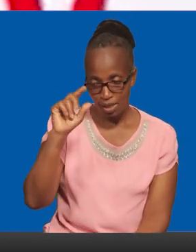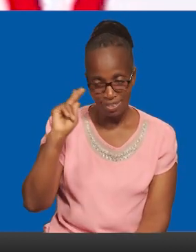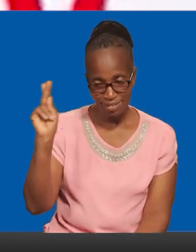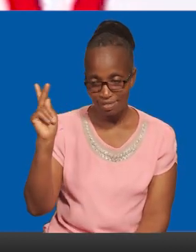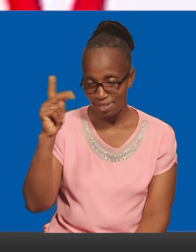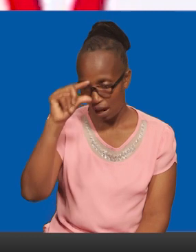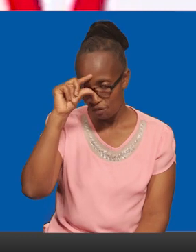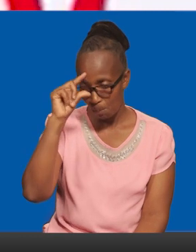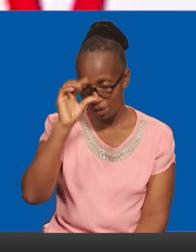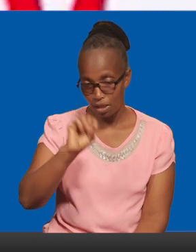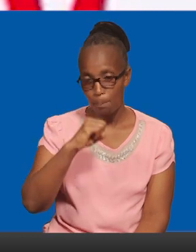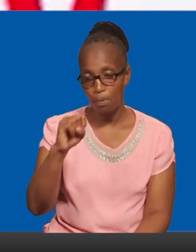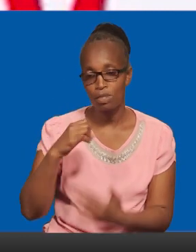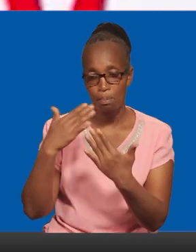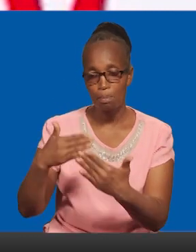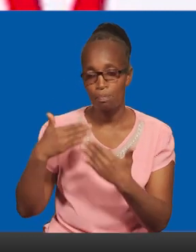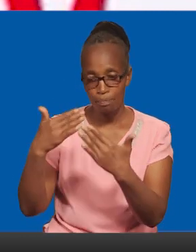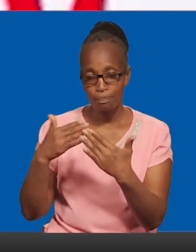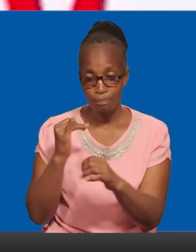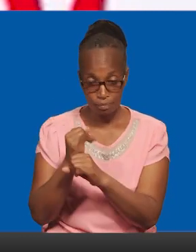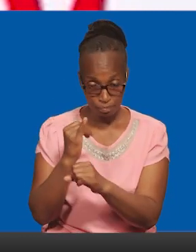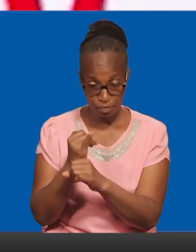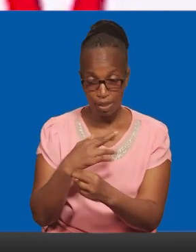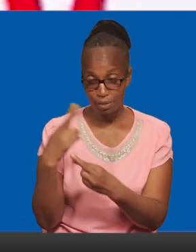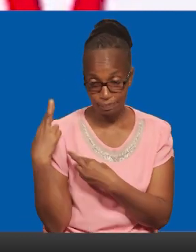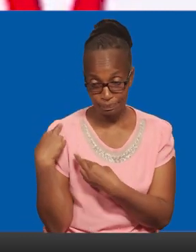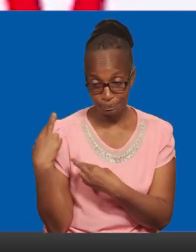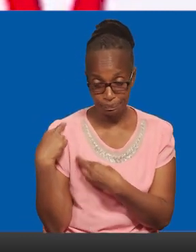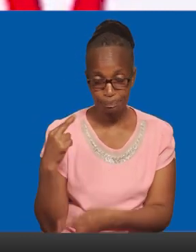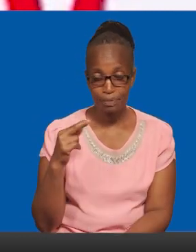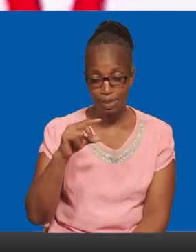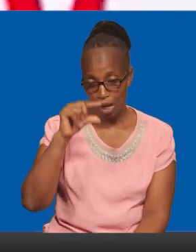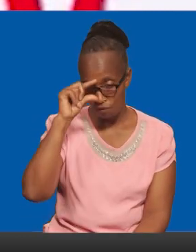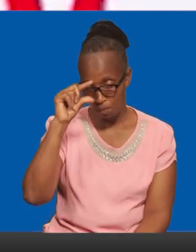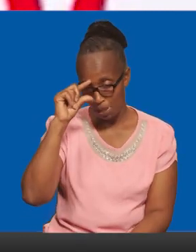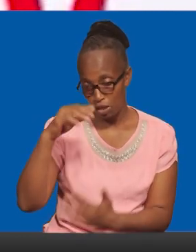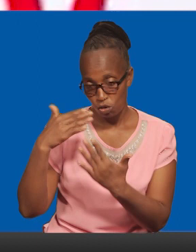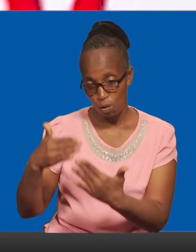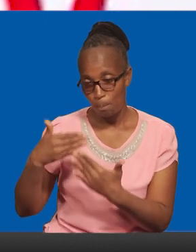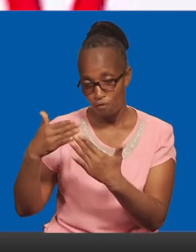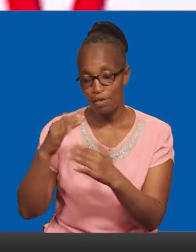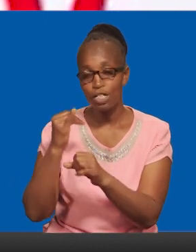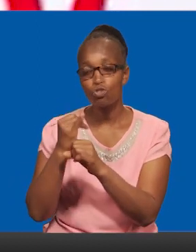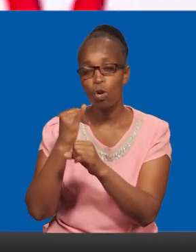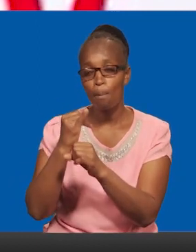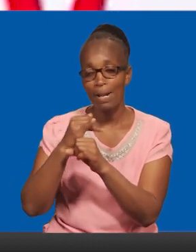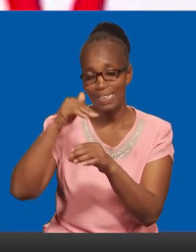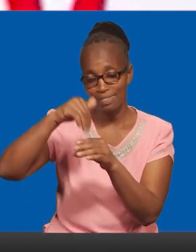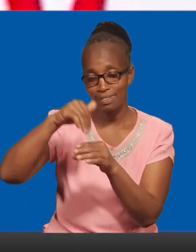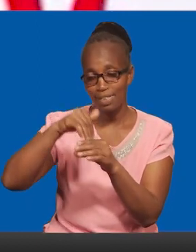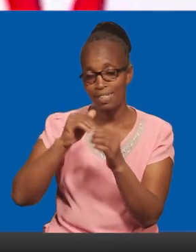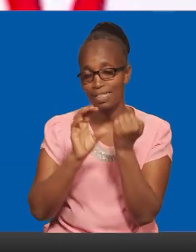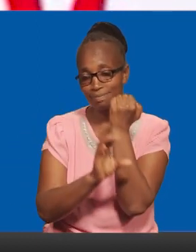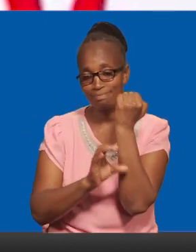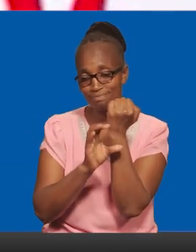create jobs. And the government sees it as an achievement. It is the responsibility of our government to create jobs in